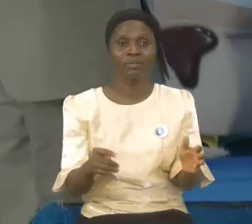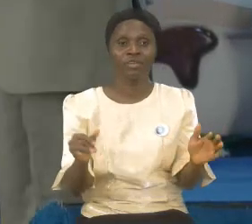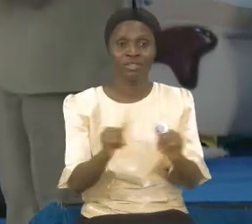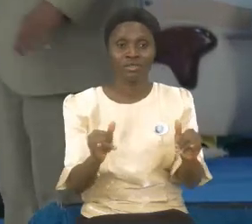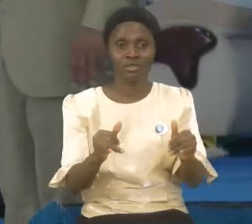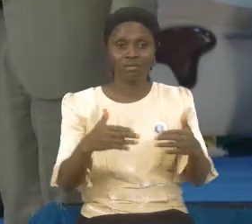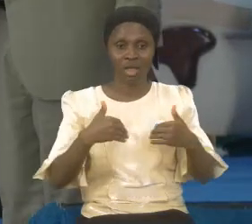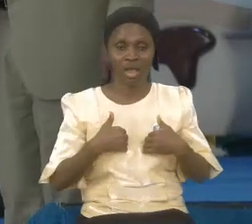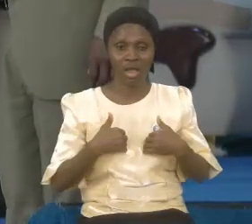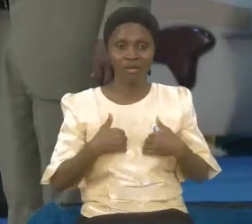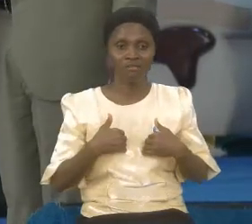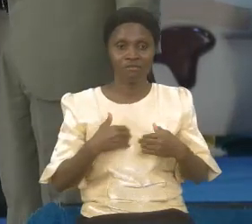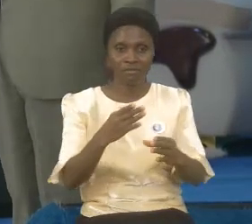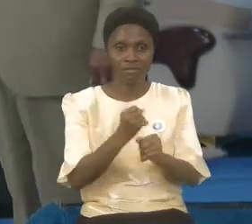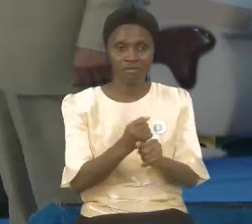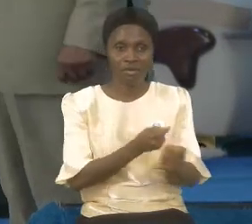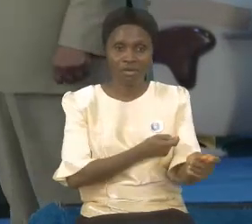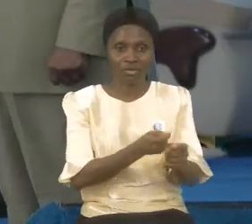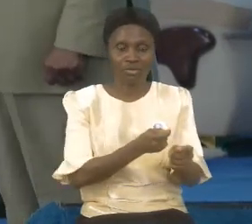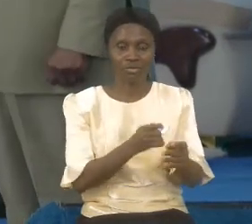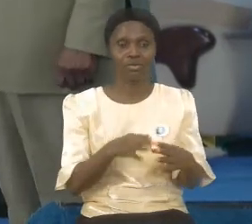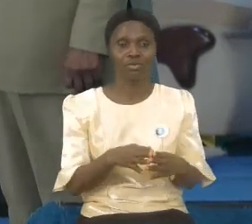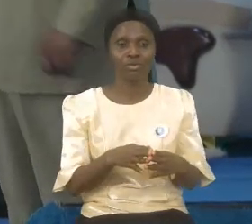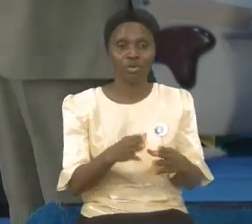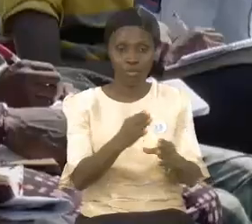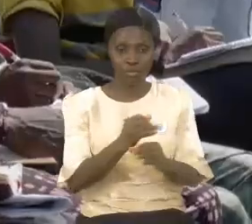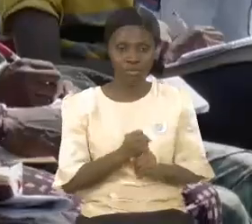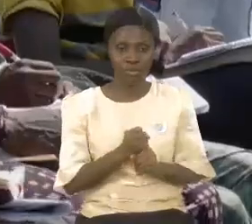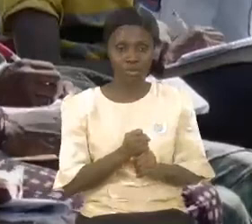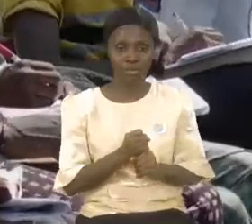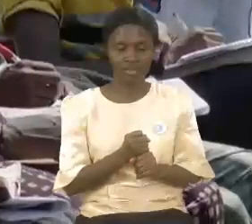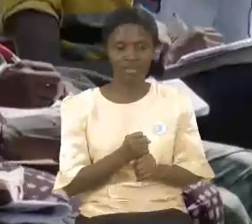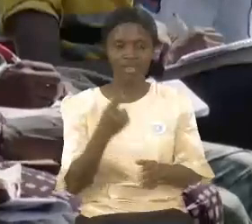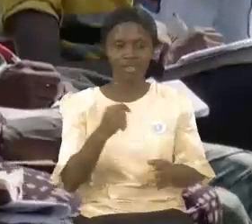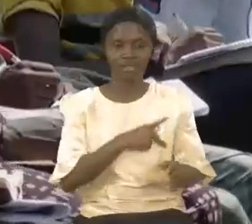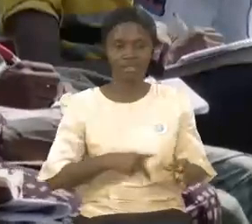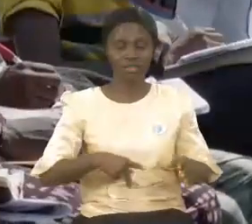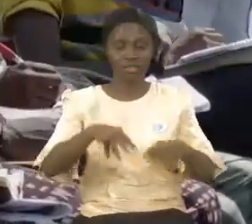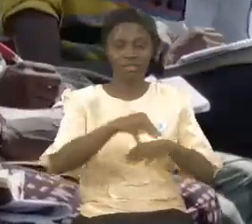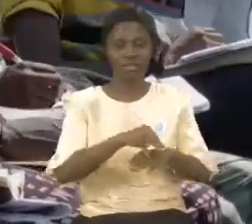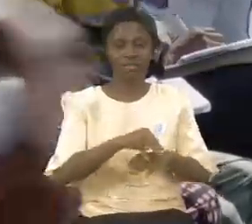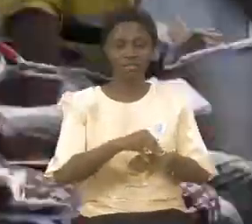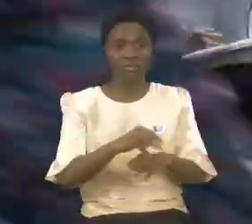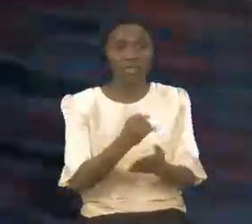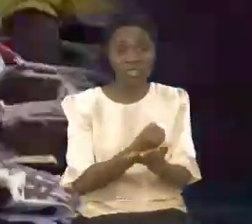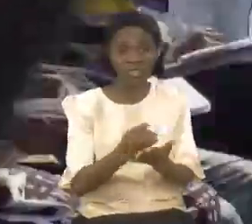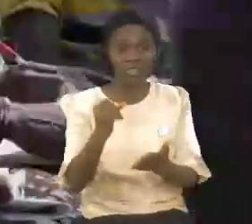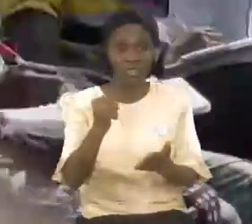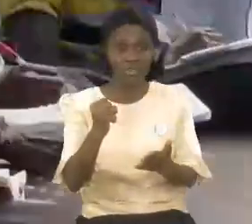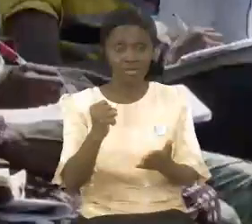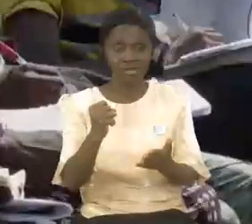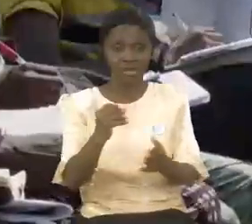possession, the saints possessed the kingdom. The saints, not the sinners. The saints, not